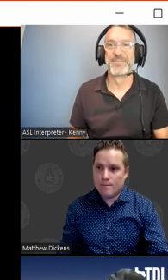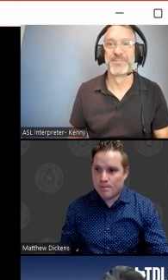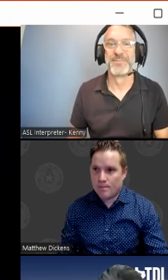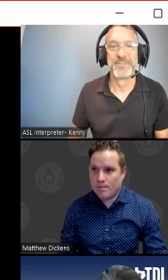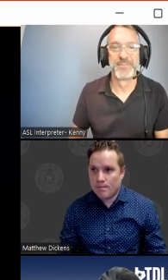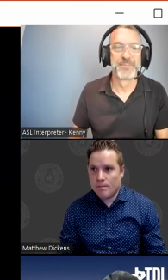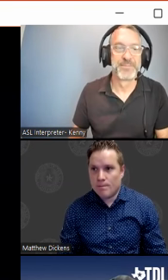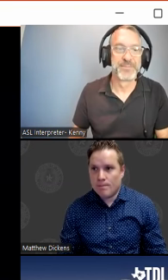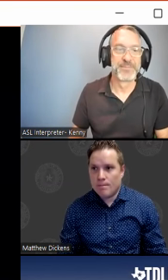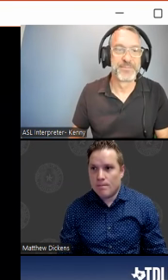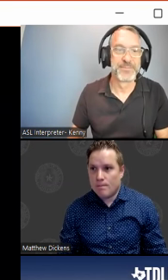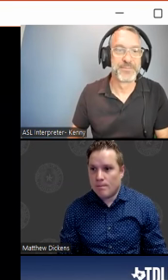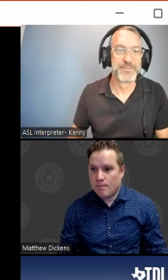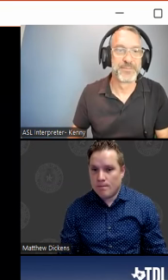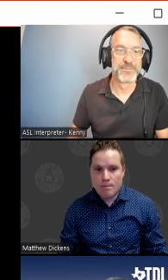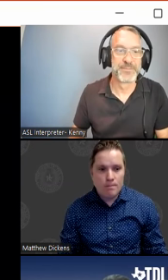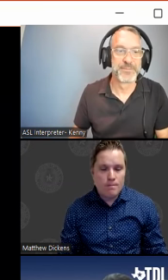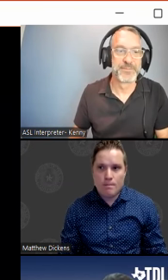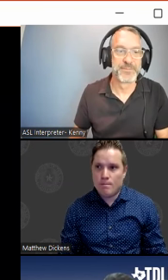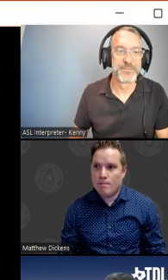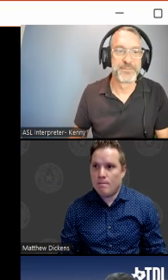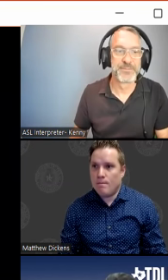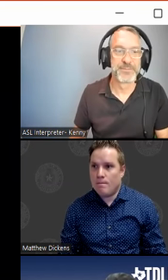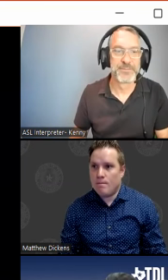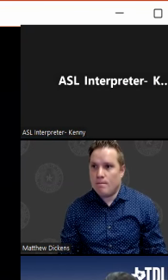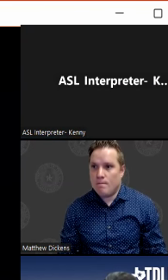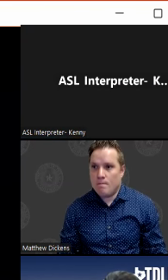provide parking facilities, you must provide accessible